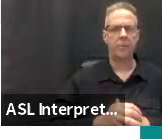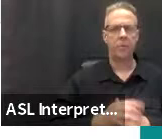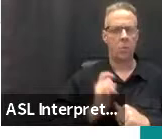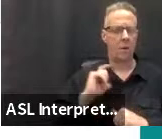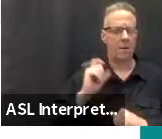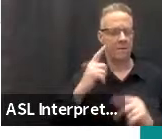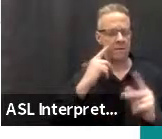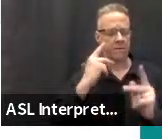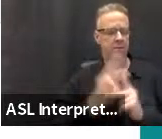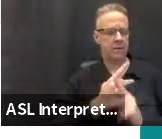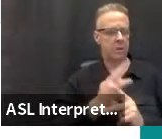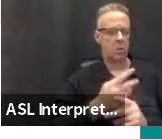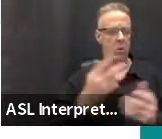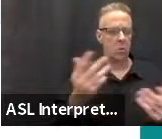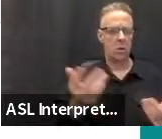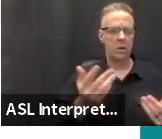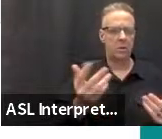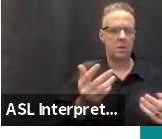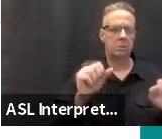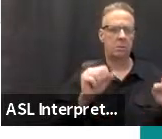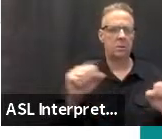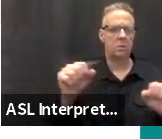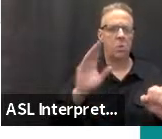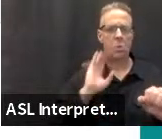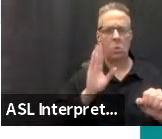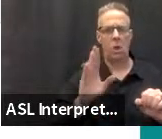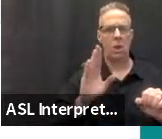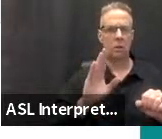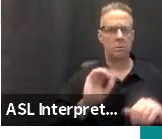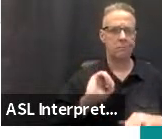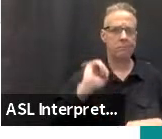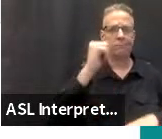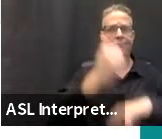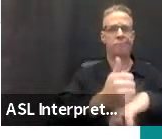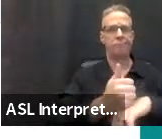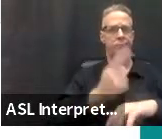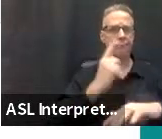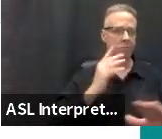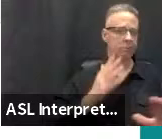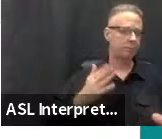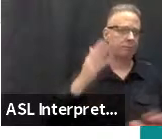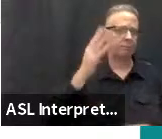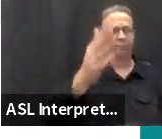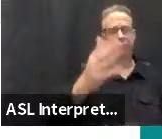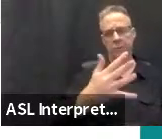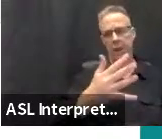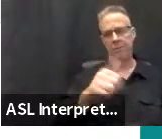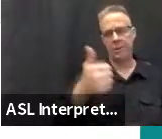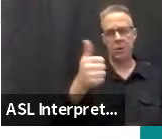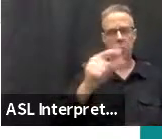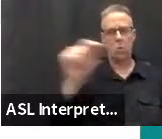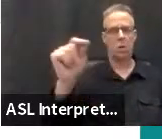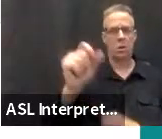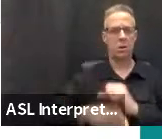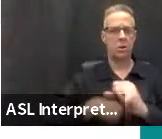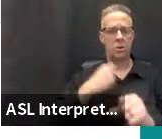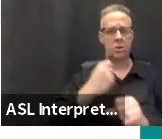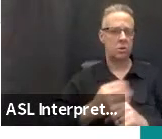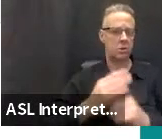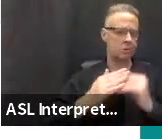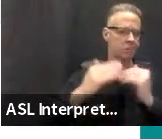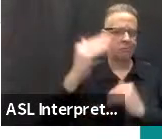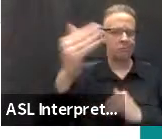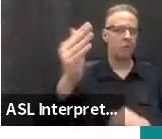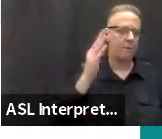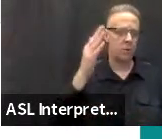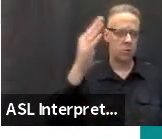think about what is potentially going to be there in the next 5, 10, 20 years and beyond, right? And